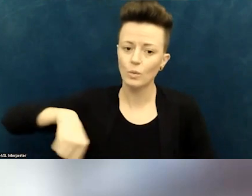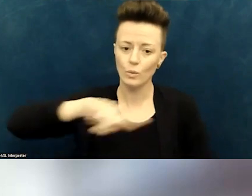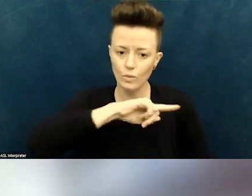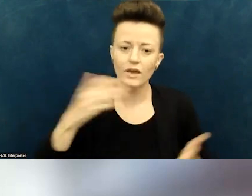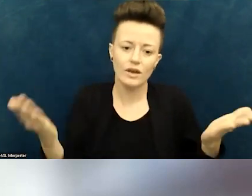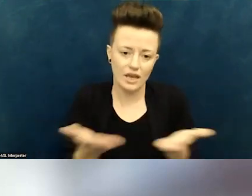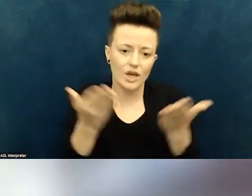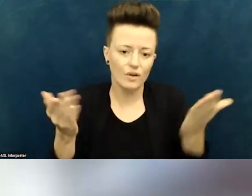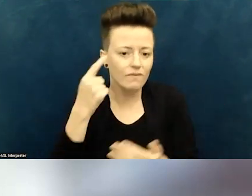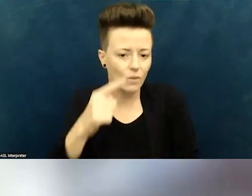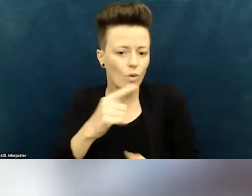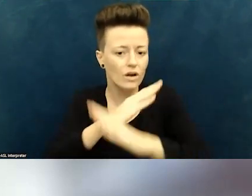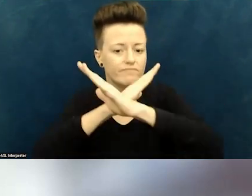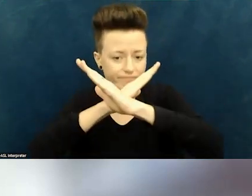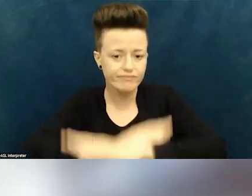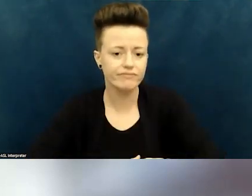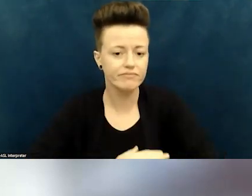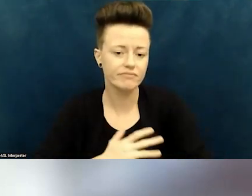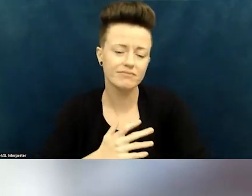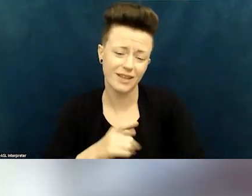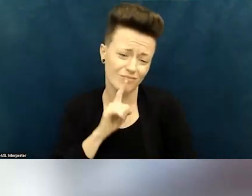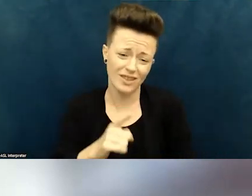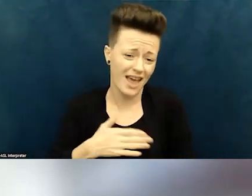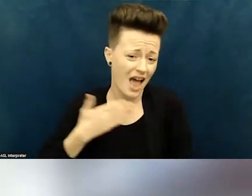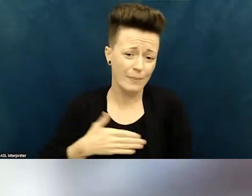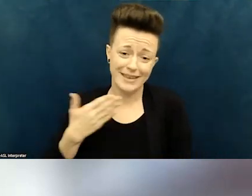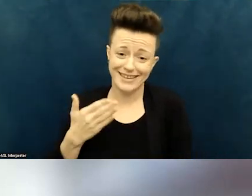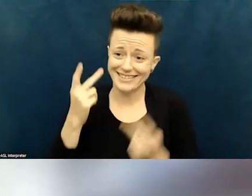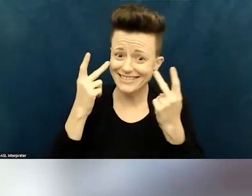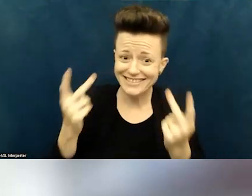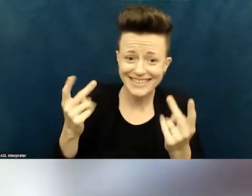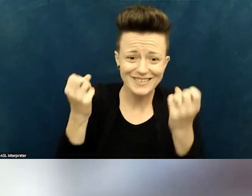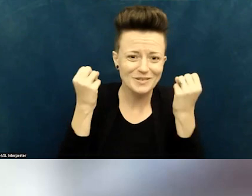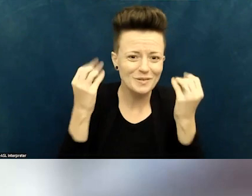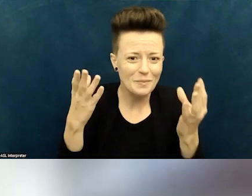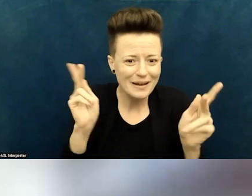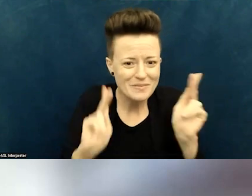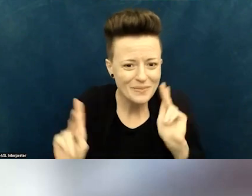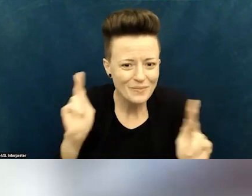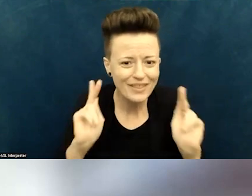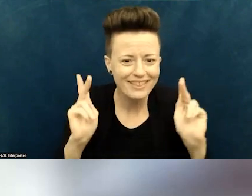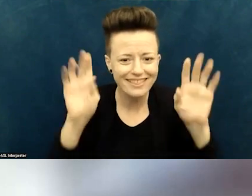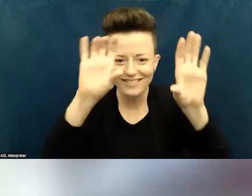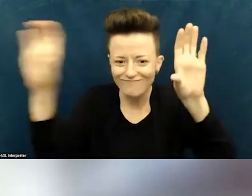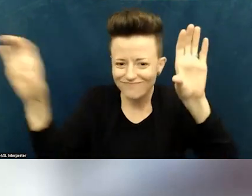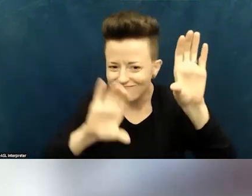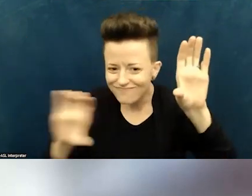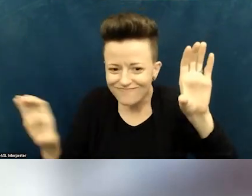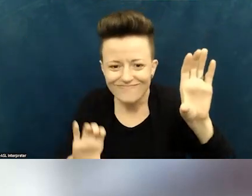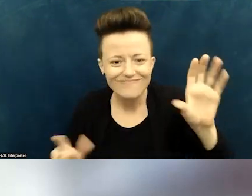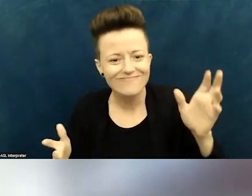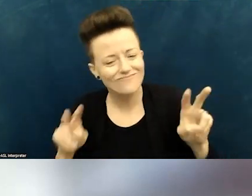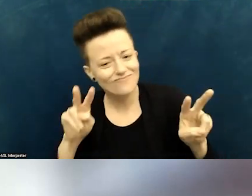to see this turnout, and hope that, as you say,